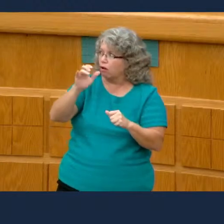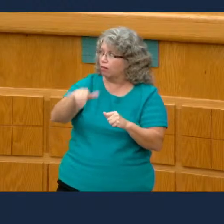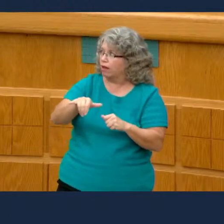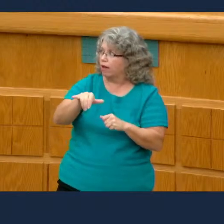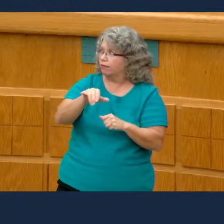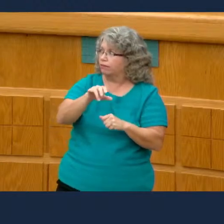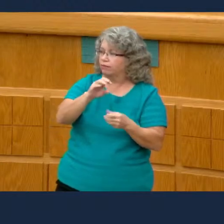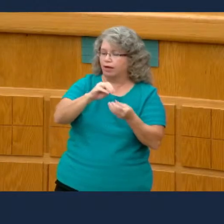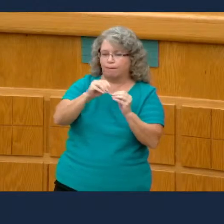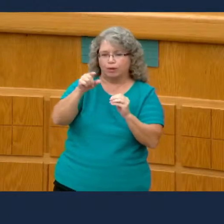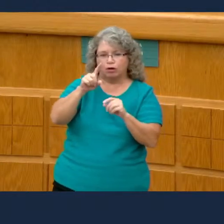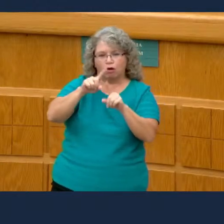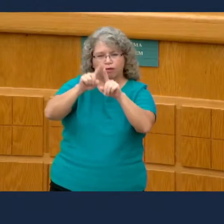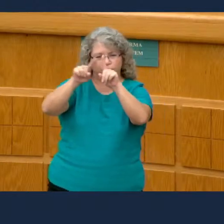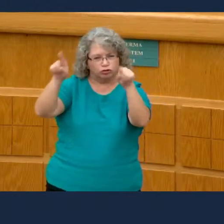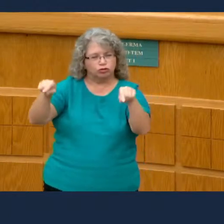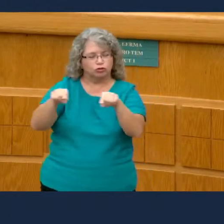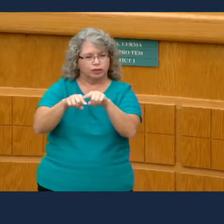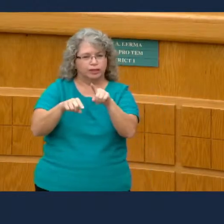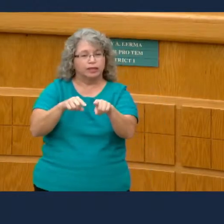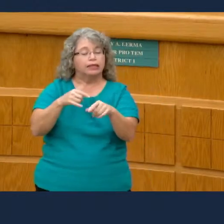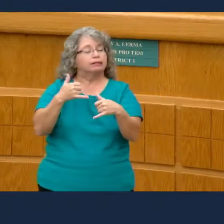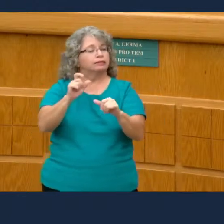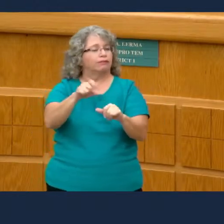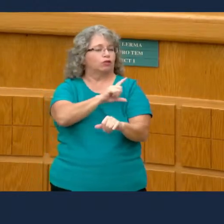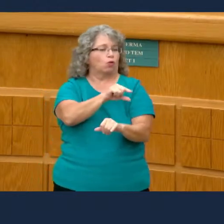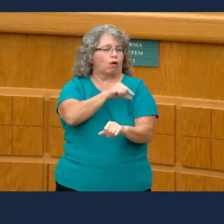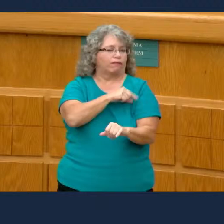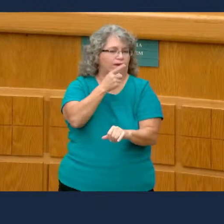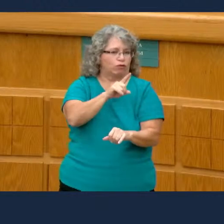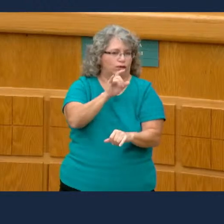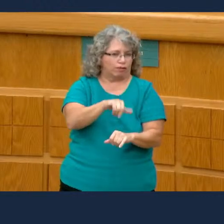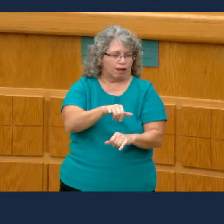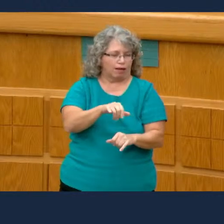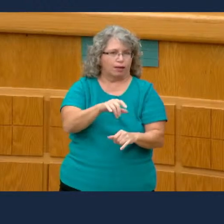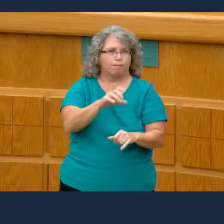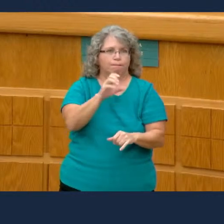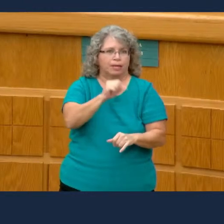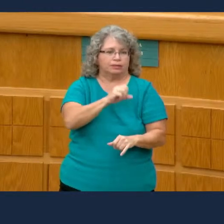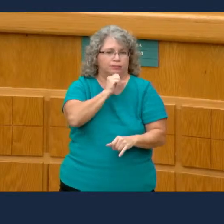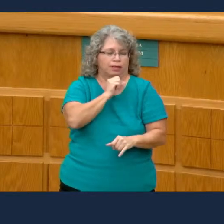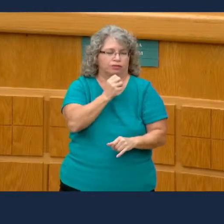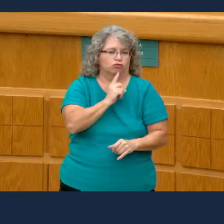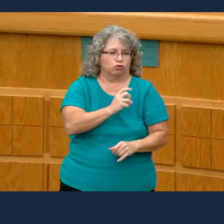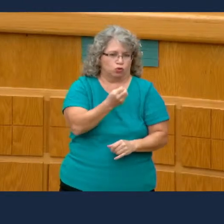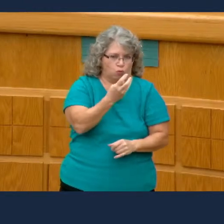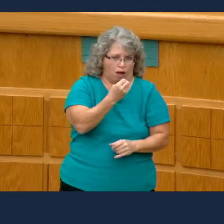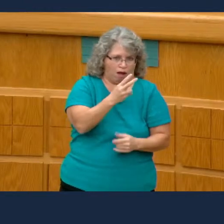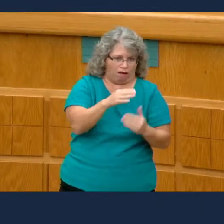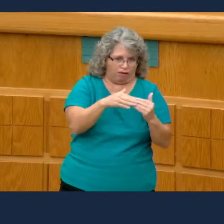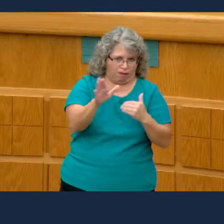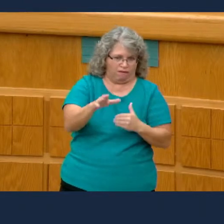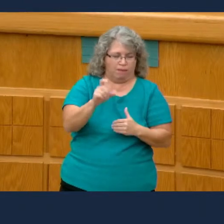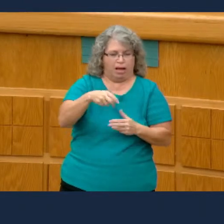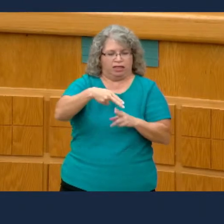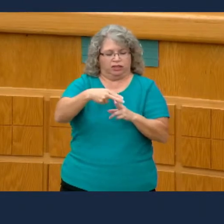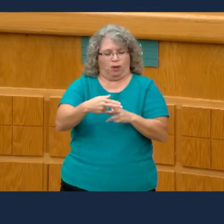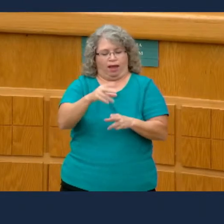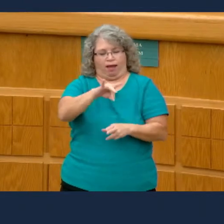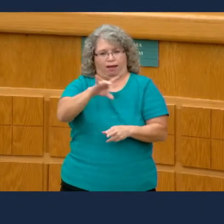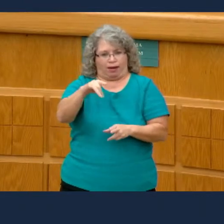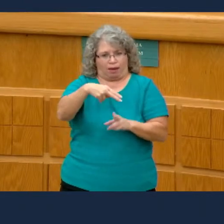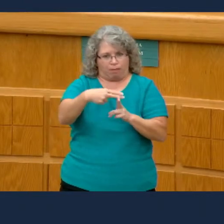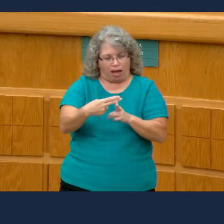1-800-742-5990. You still have to qualify for this infusion. You must be 12 years and older. You must weigh at least 88 pounds. You must